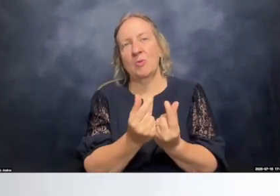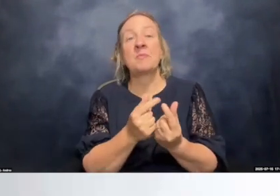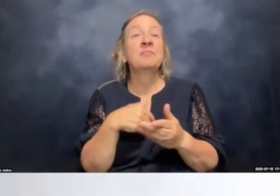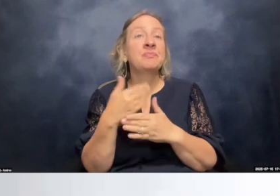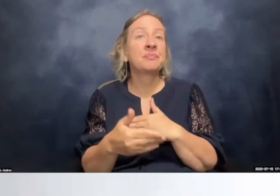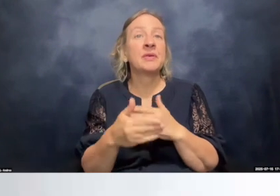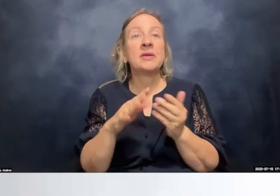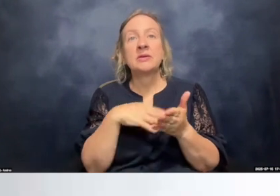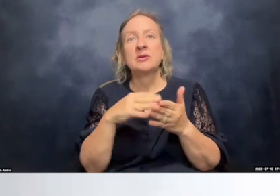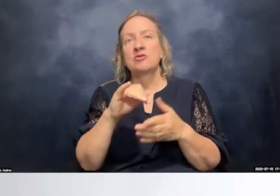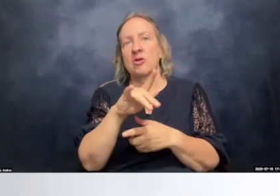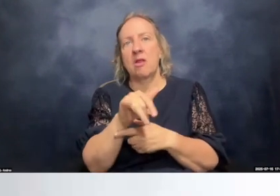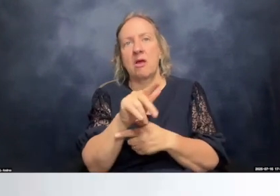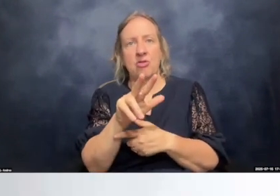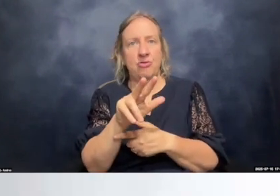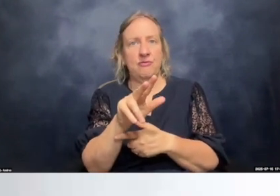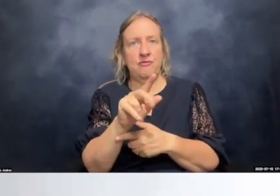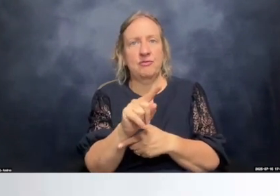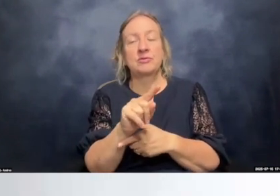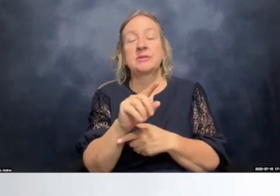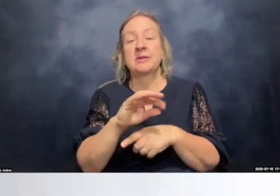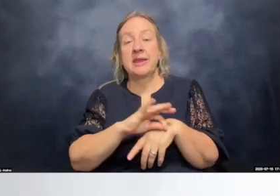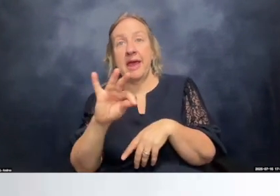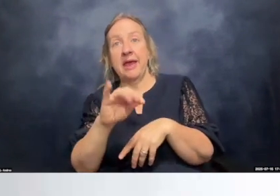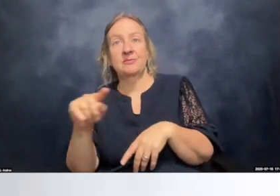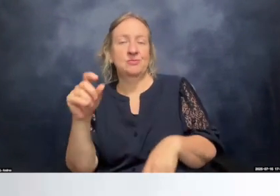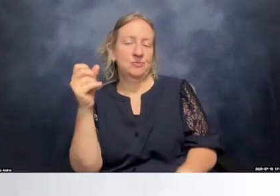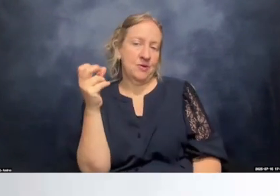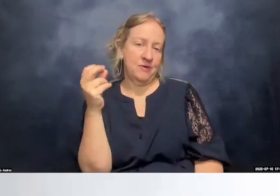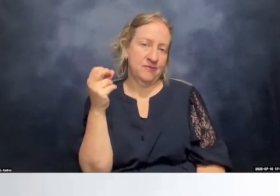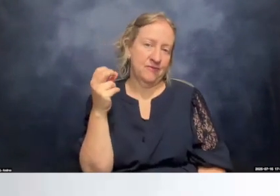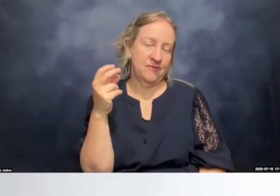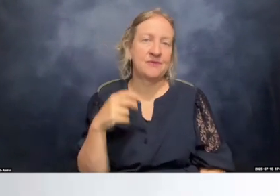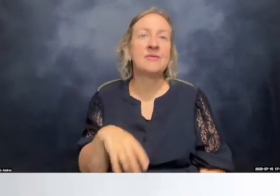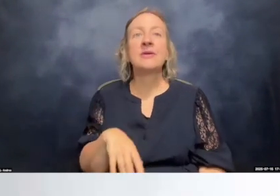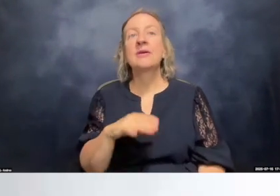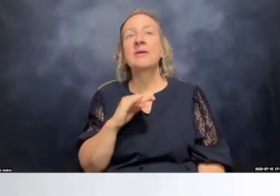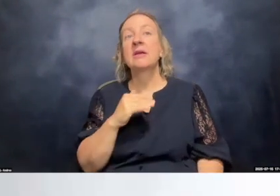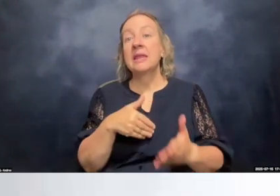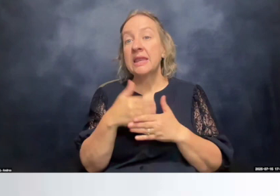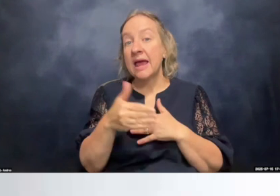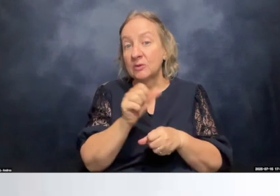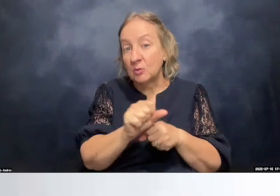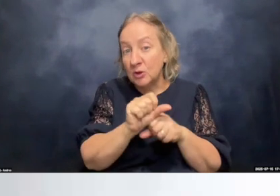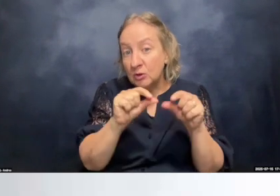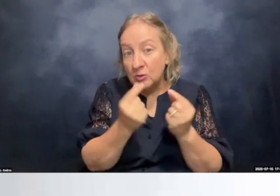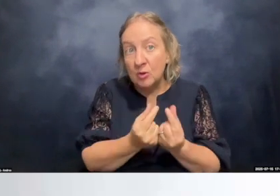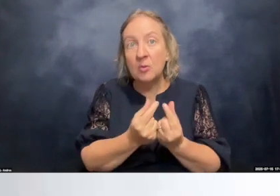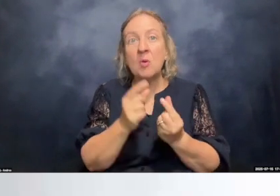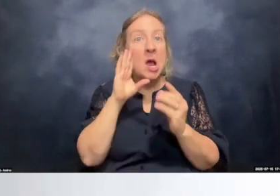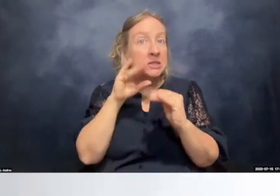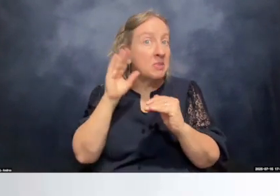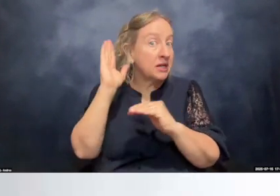scheduled for July 31st from 9 a.m. to 12 p.m. For our next work group, anticipated